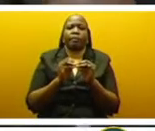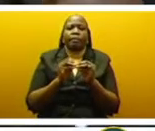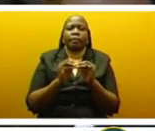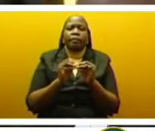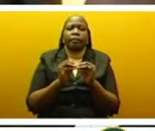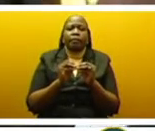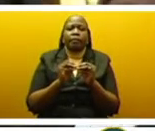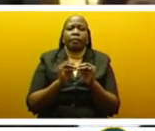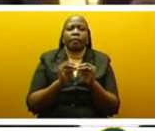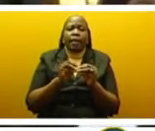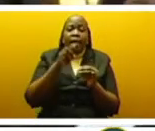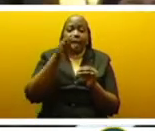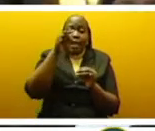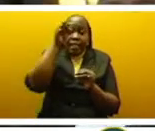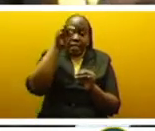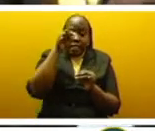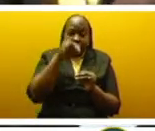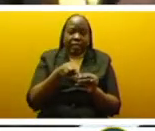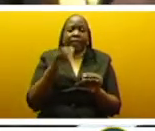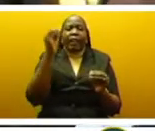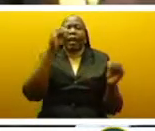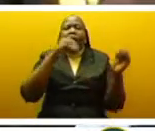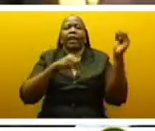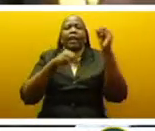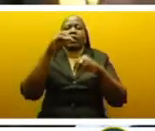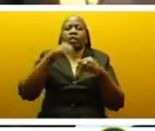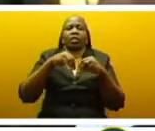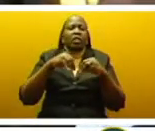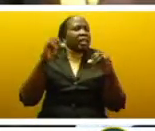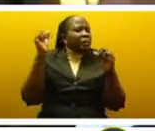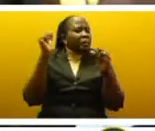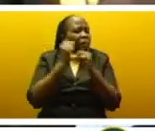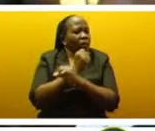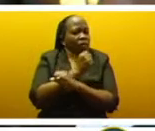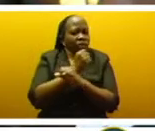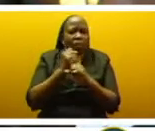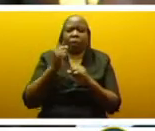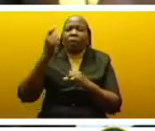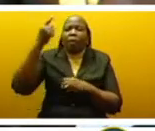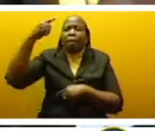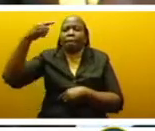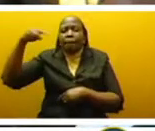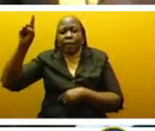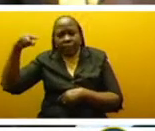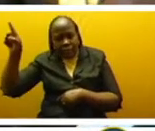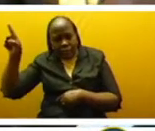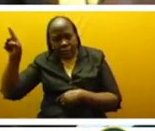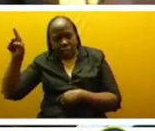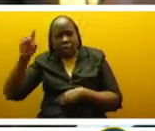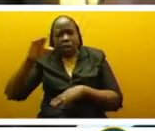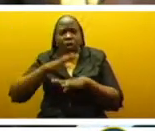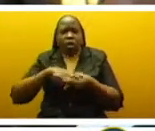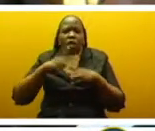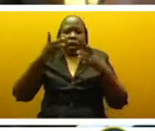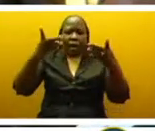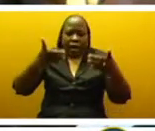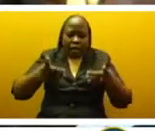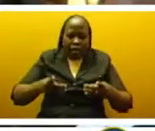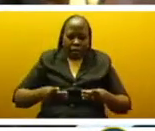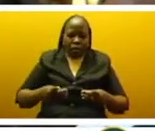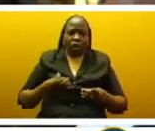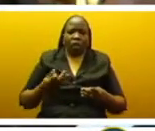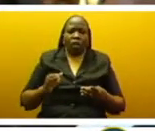that this election cannot pass on account of violation